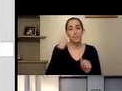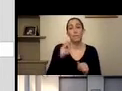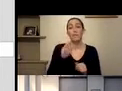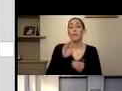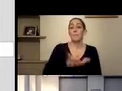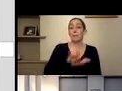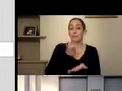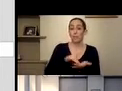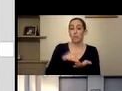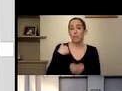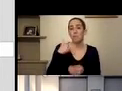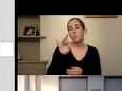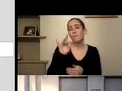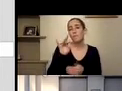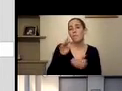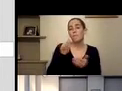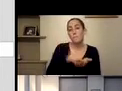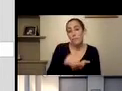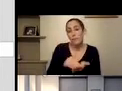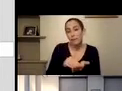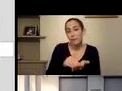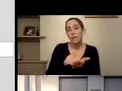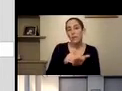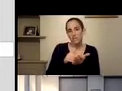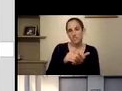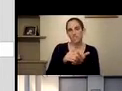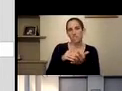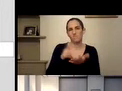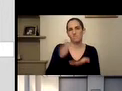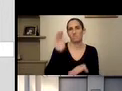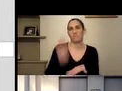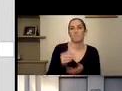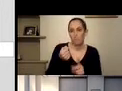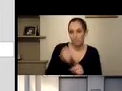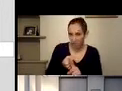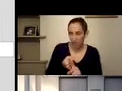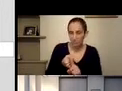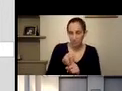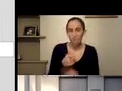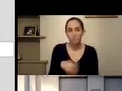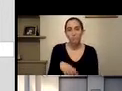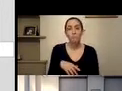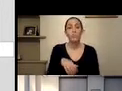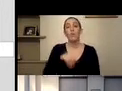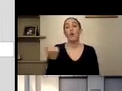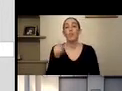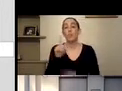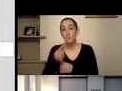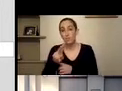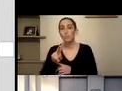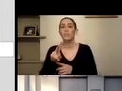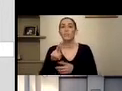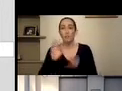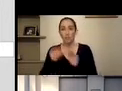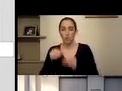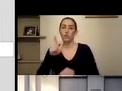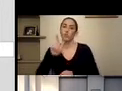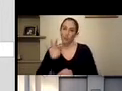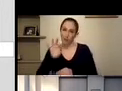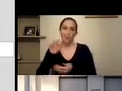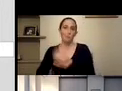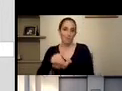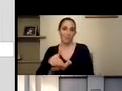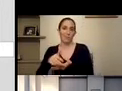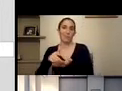about $25 million impact to the bottom line. Other divisions, another $29 million, and it breaks down to about